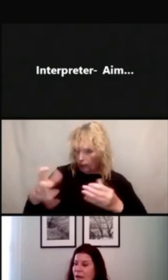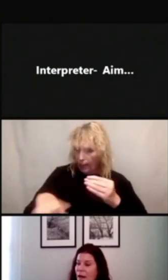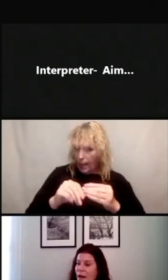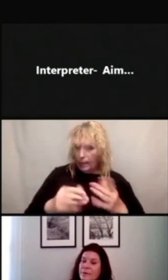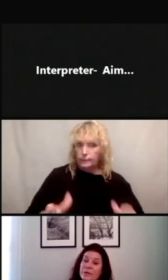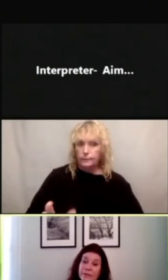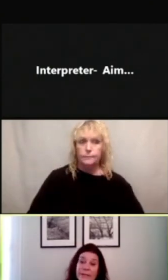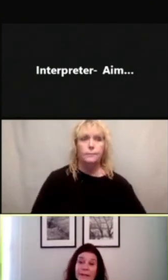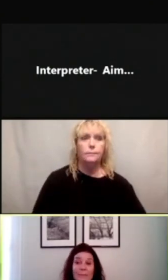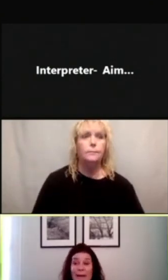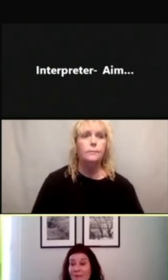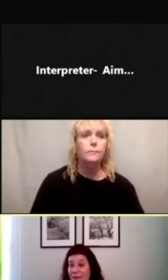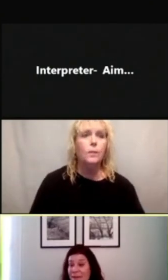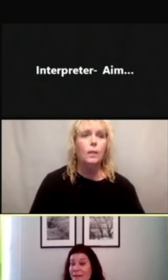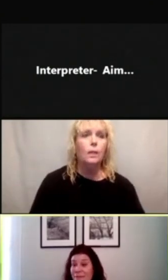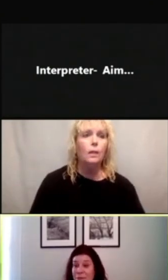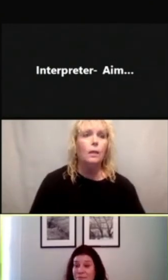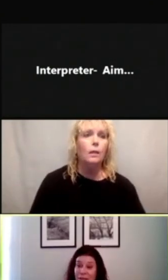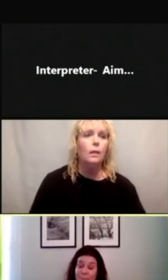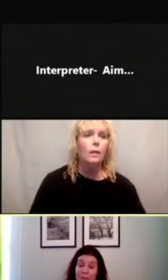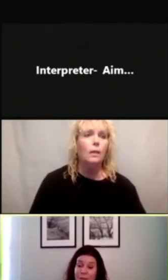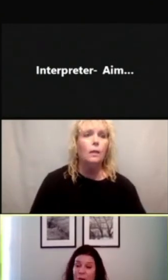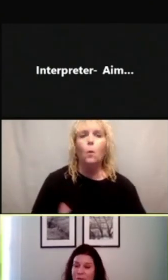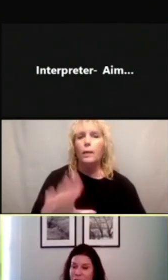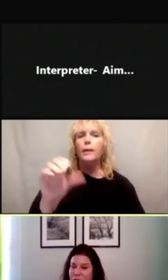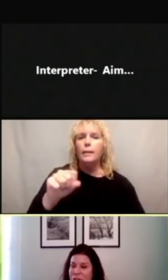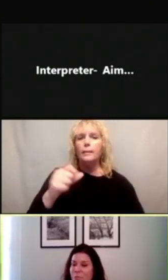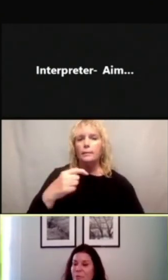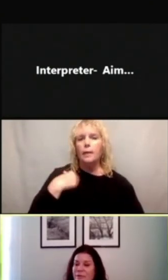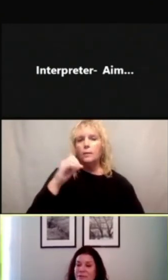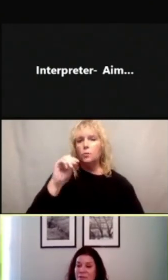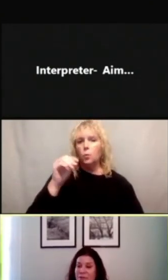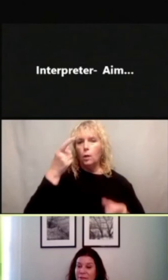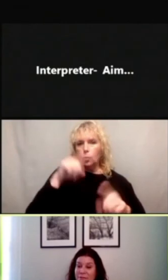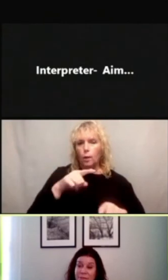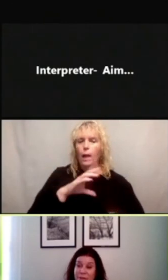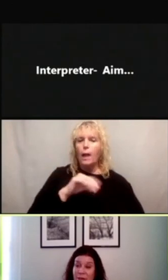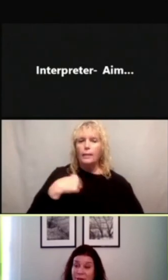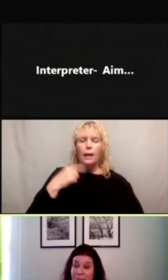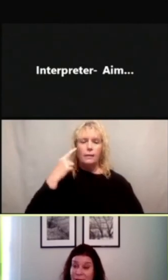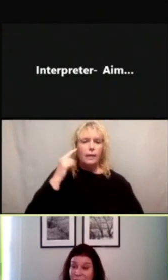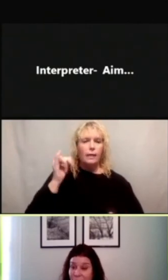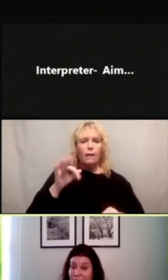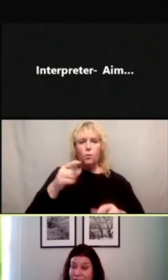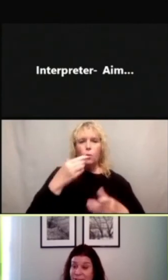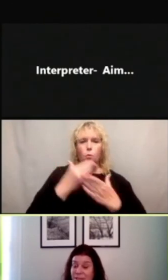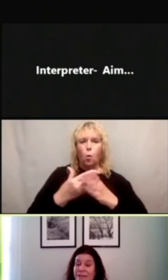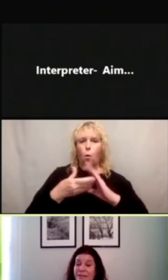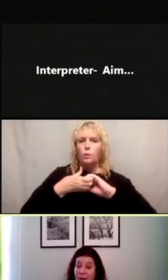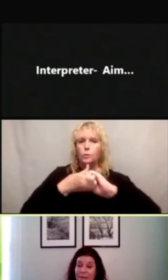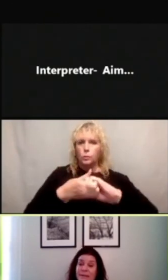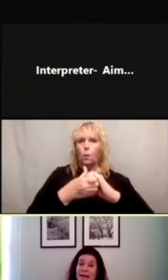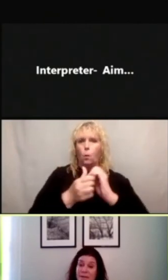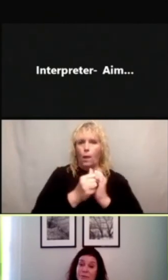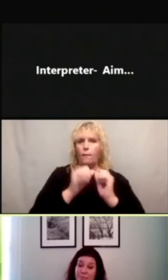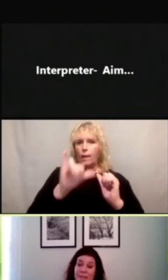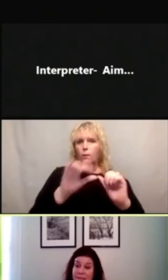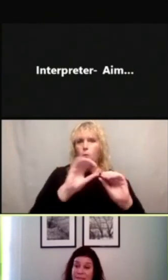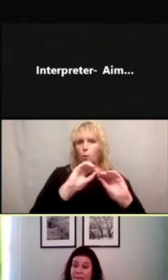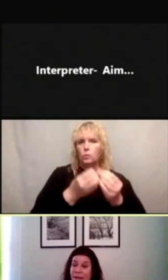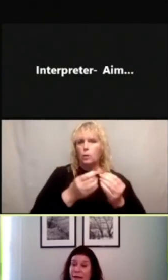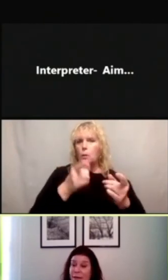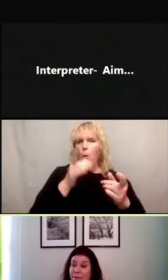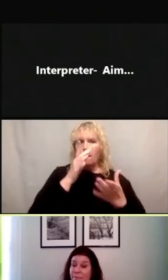Heather? I would agree. And I think if you develop a good partnership with an adult ed organization, that'll be a